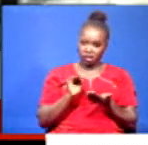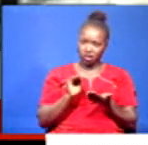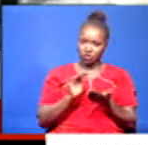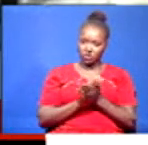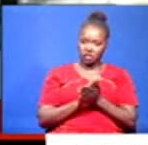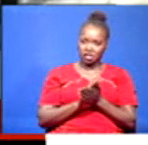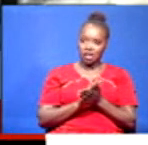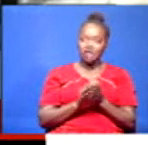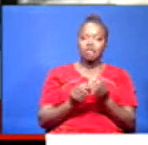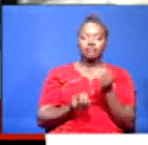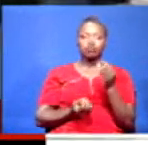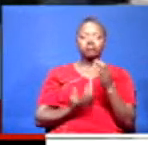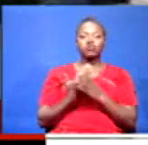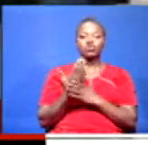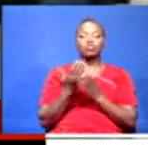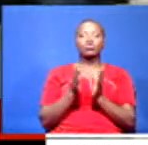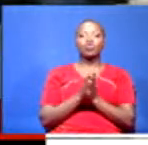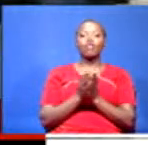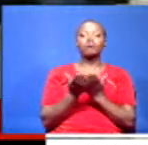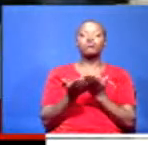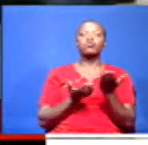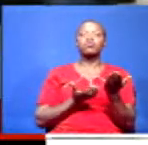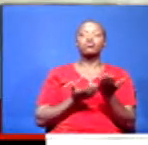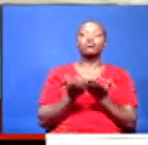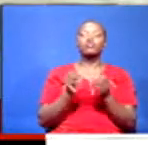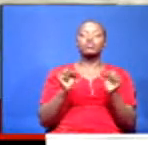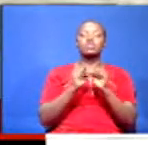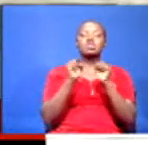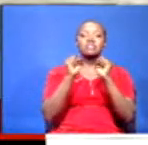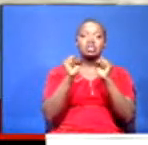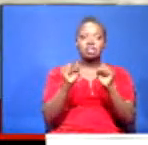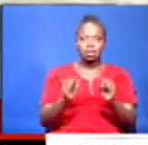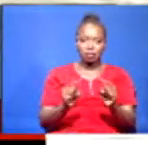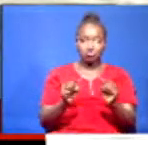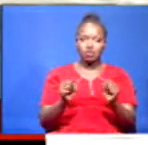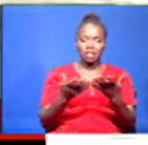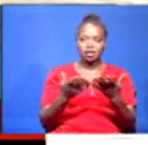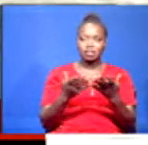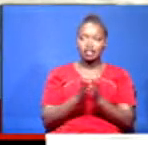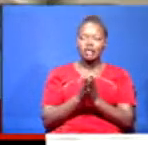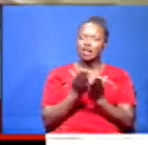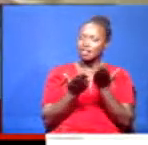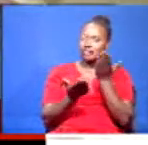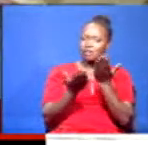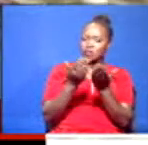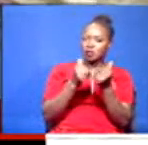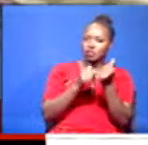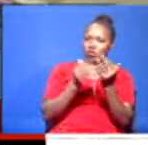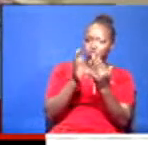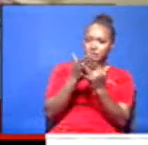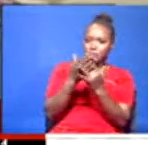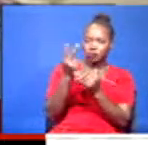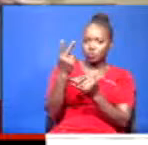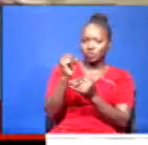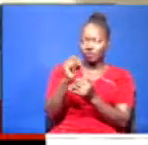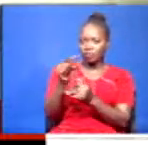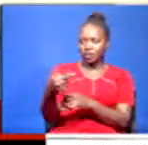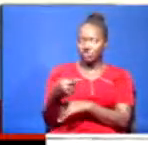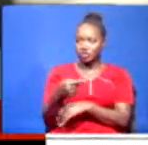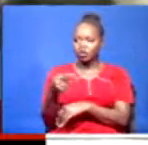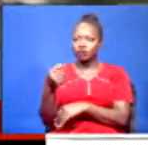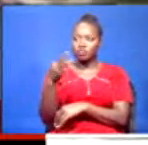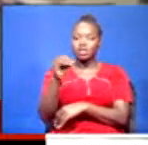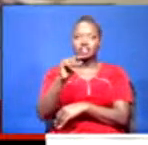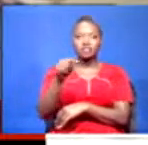growth of the commercial photovoltaic system marketplaces, with sales estimated to be between 25,000 and